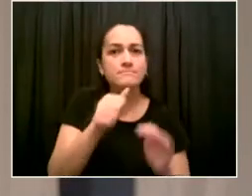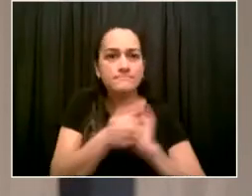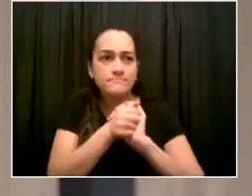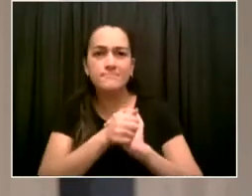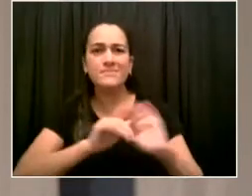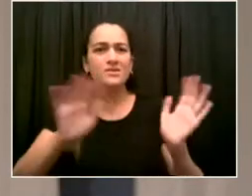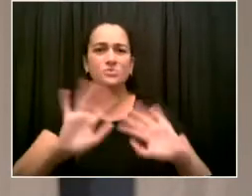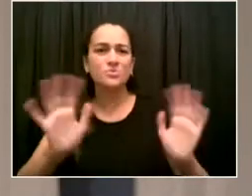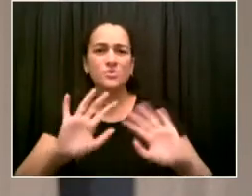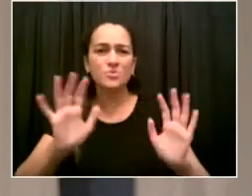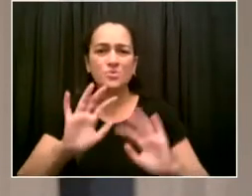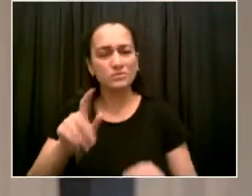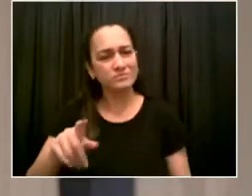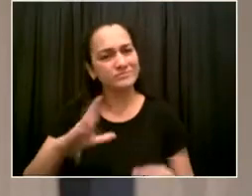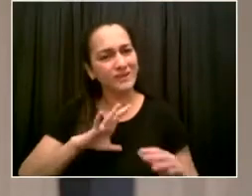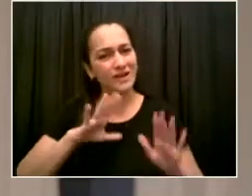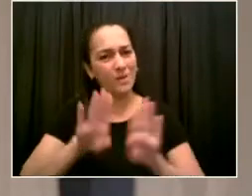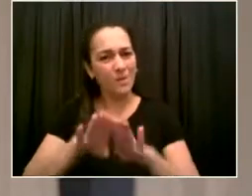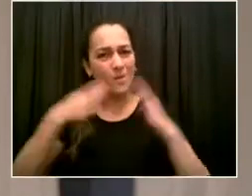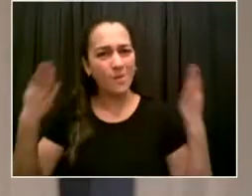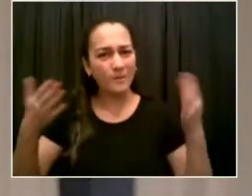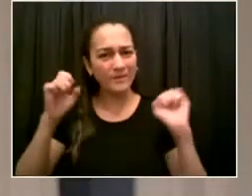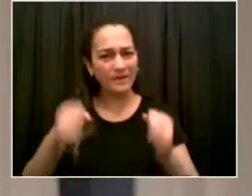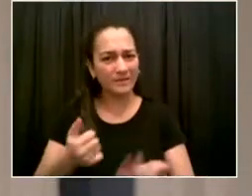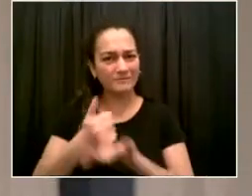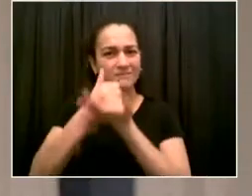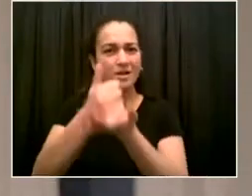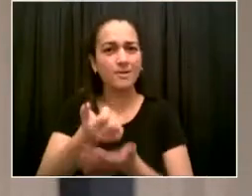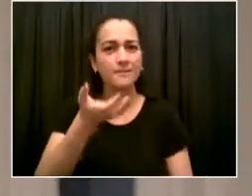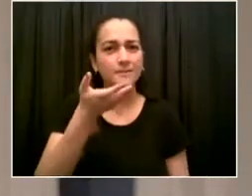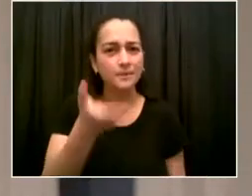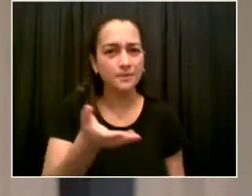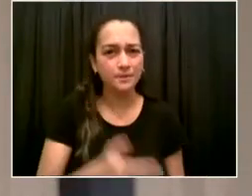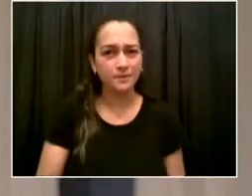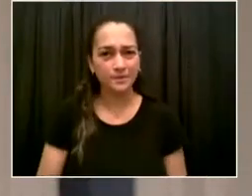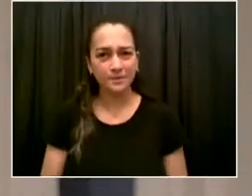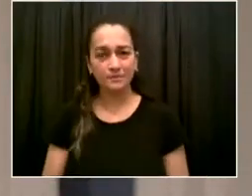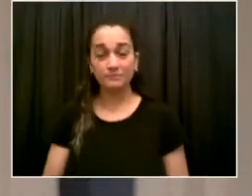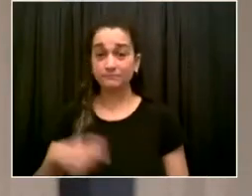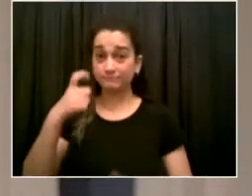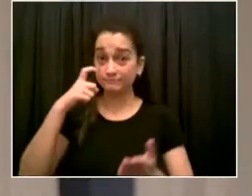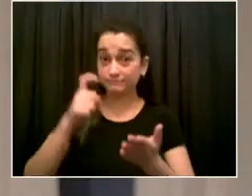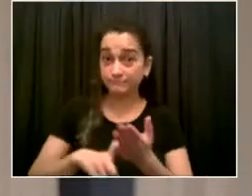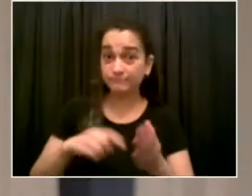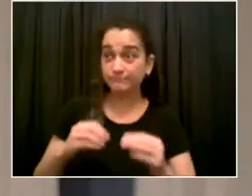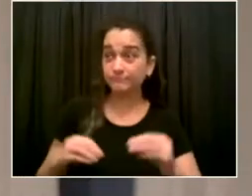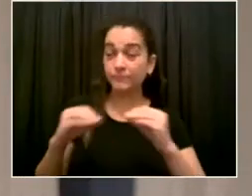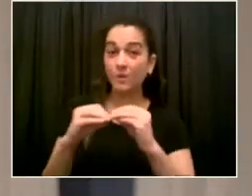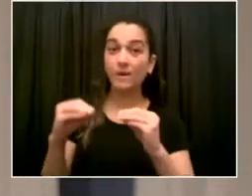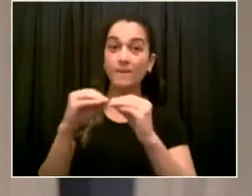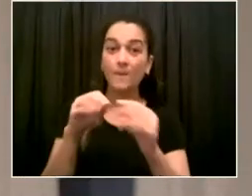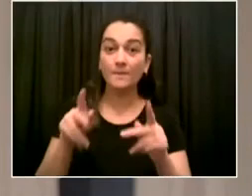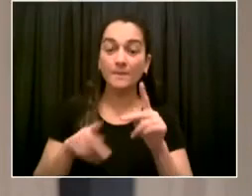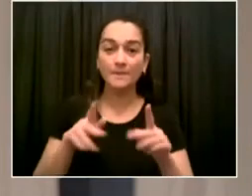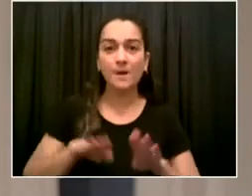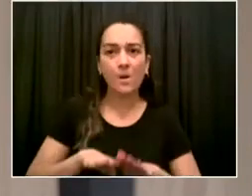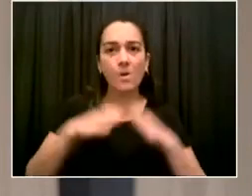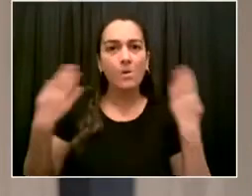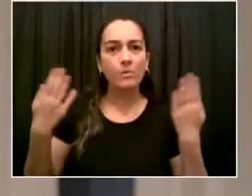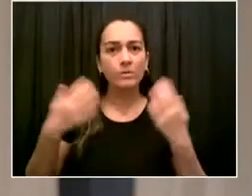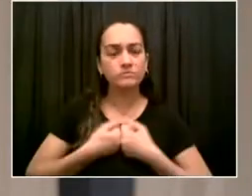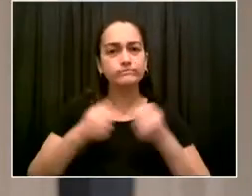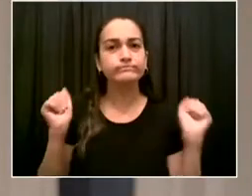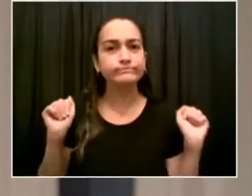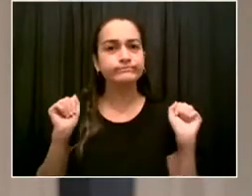in whispers are now happening out loud. And as we come together to write our next chapter, no place